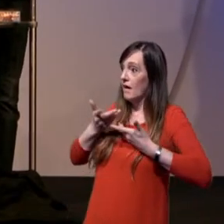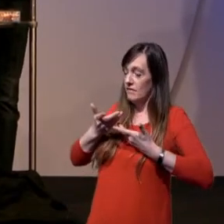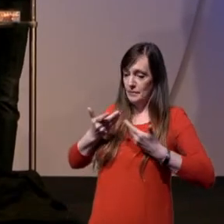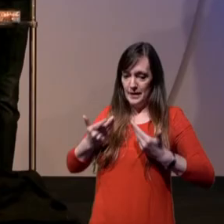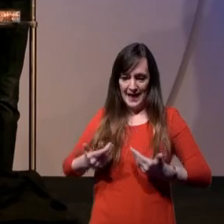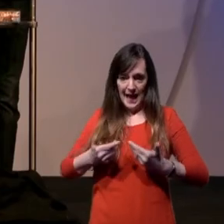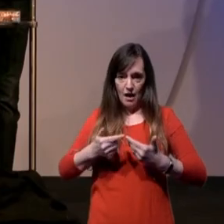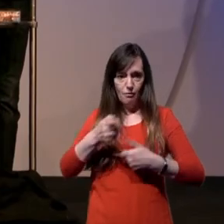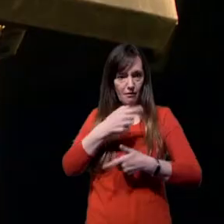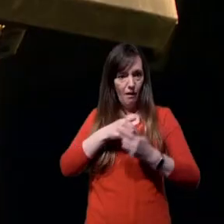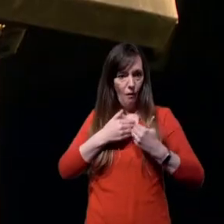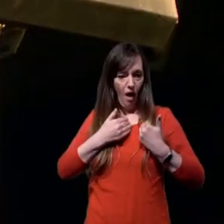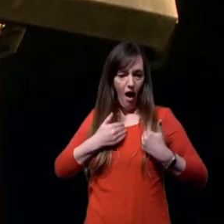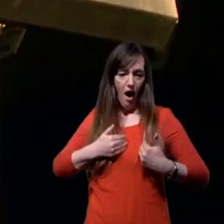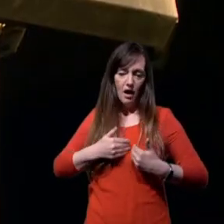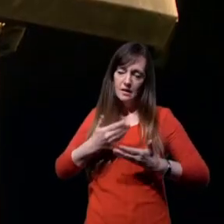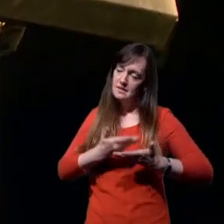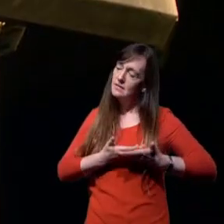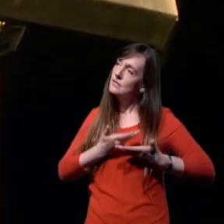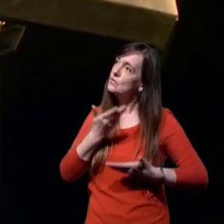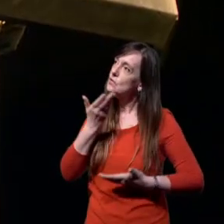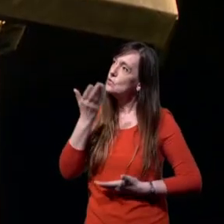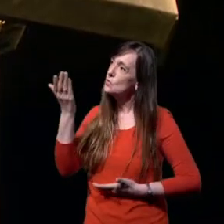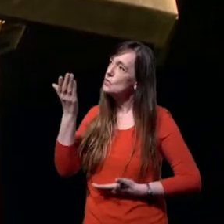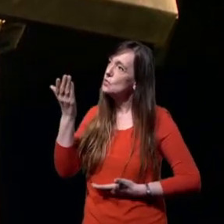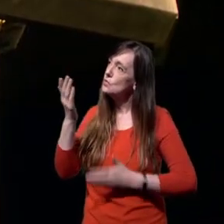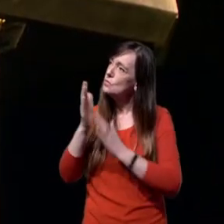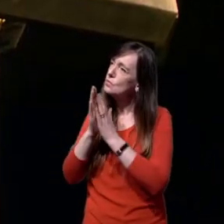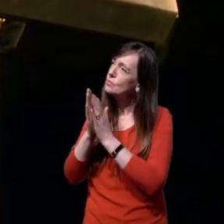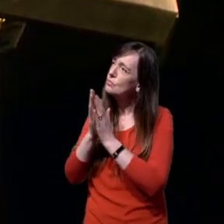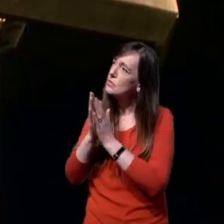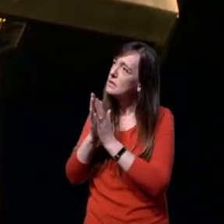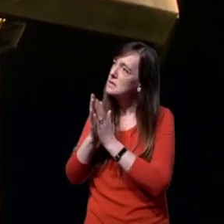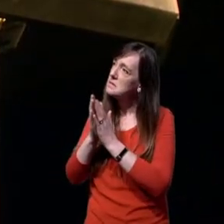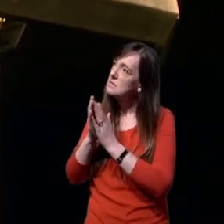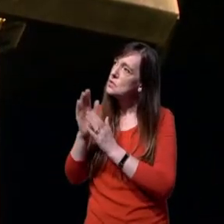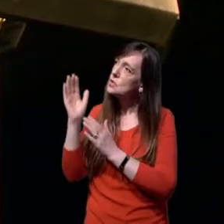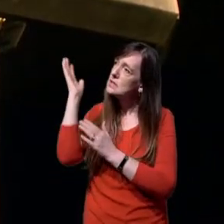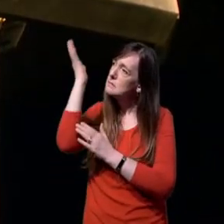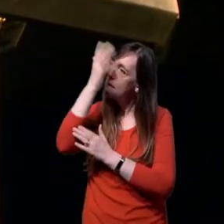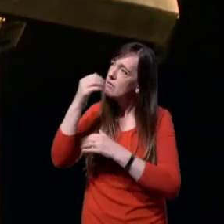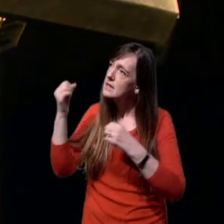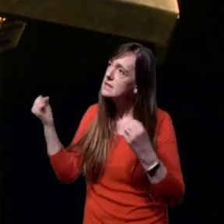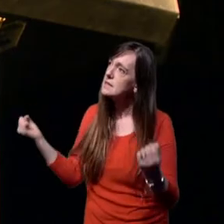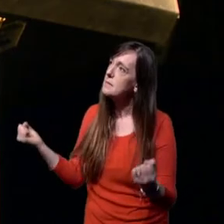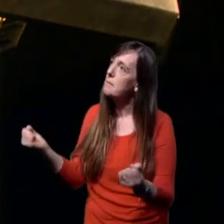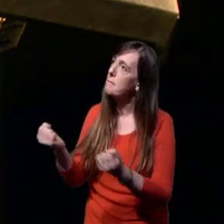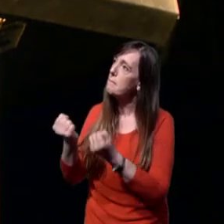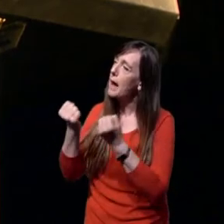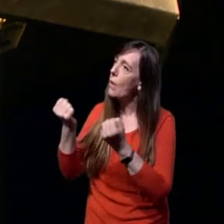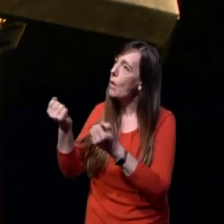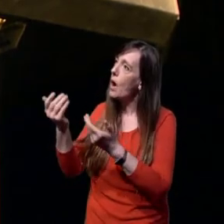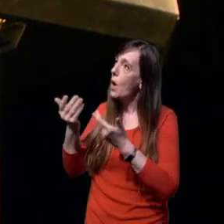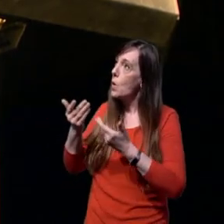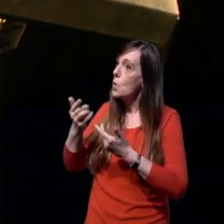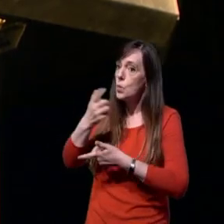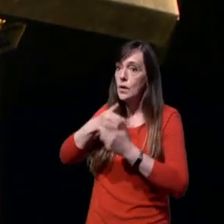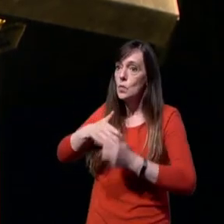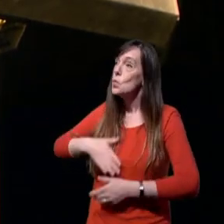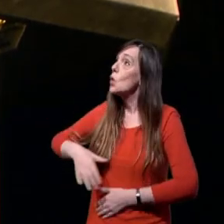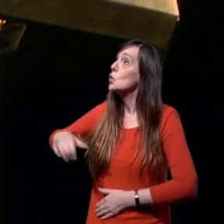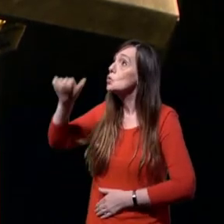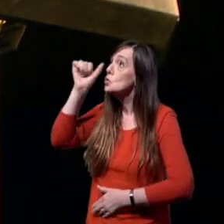yours. We pray that by the power of your Spirit, we would want to know Christ and the power of